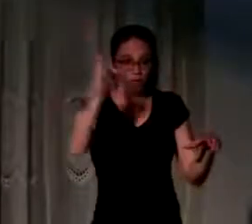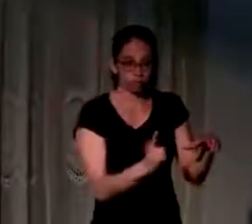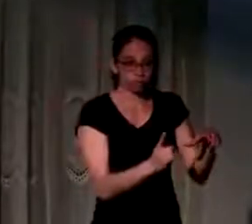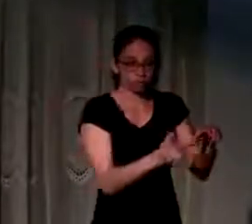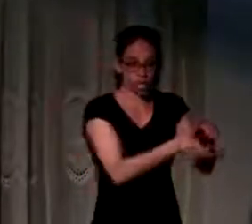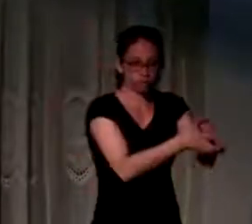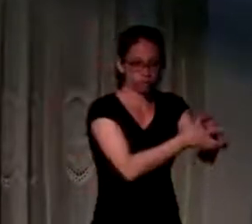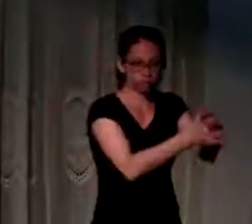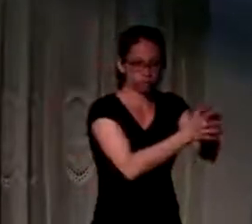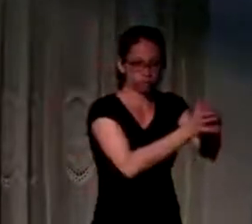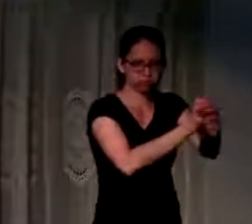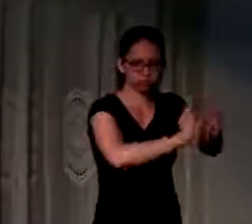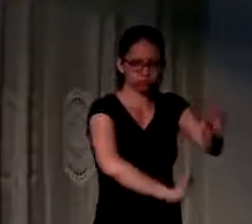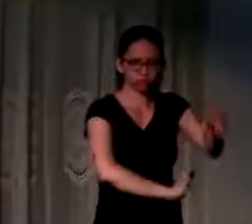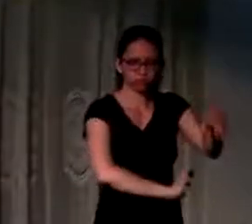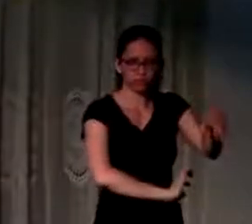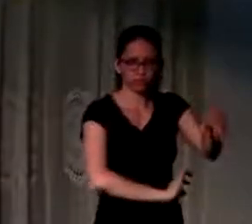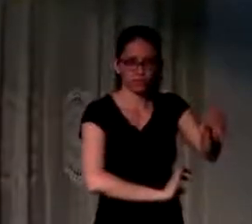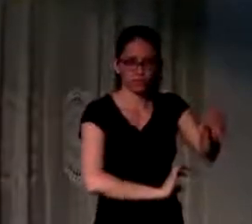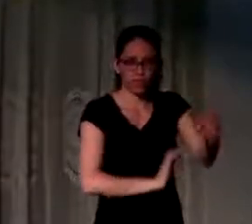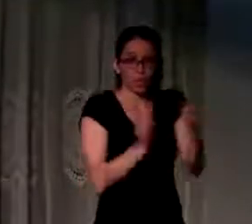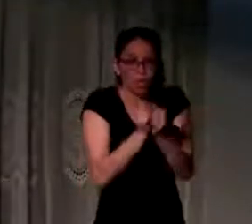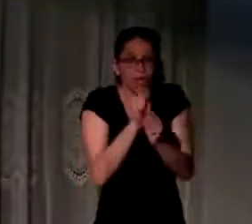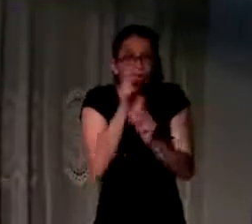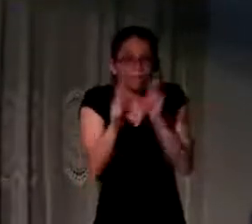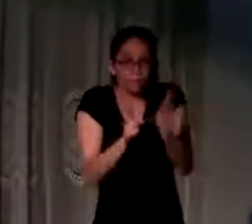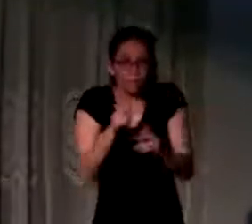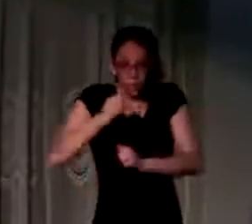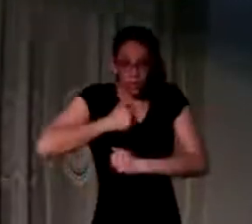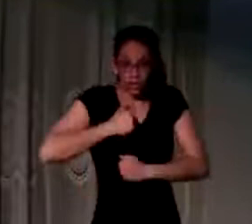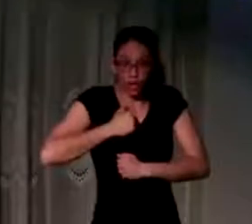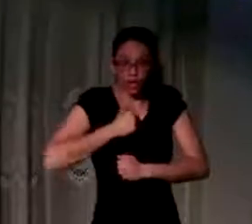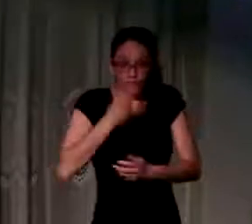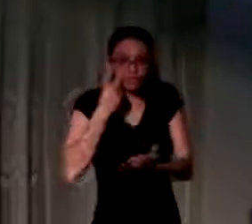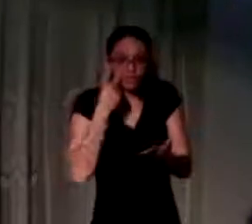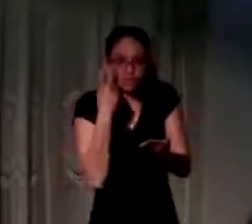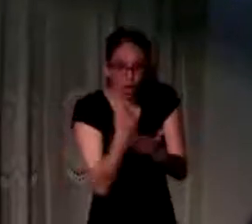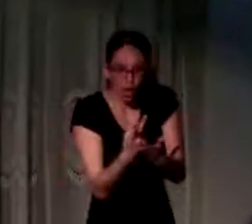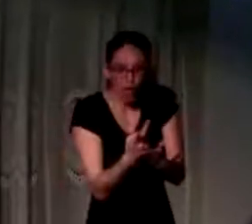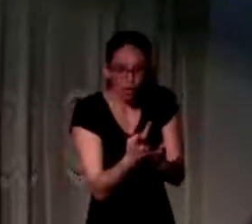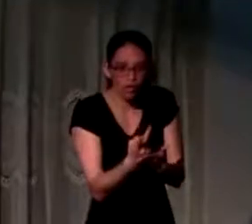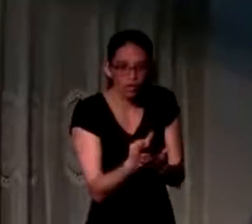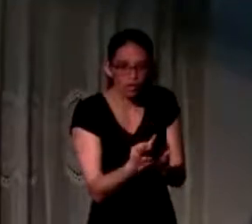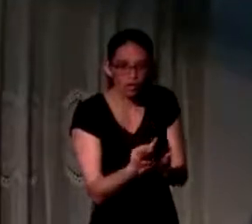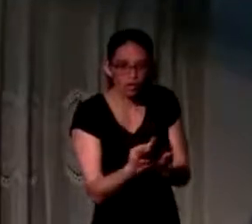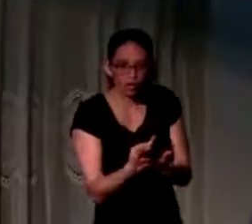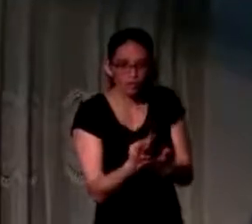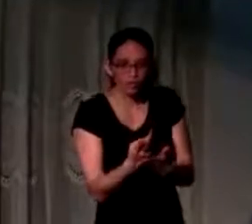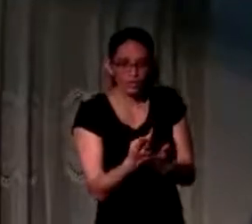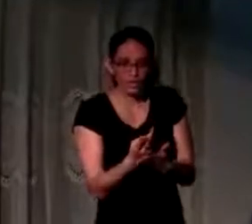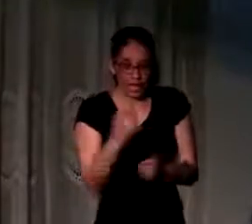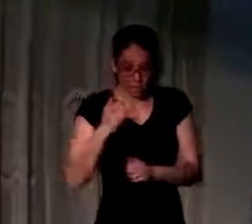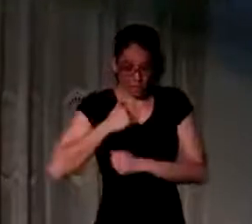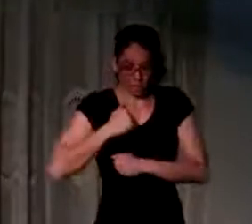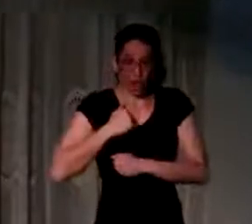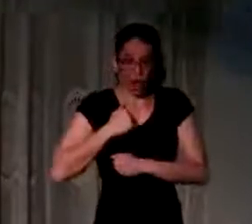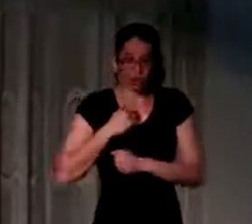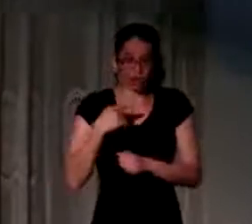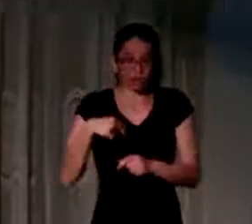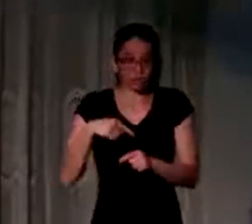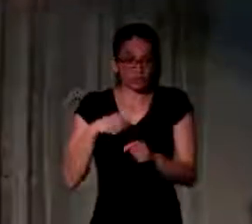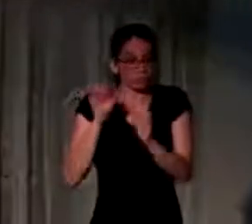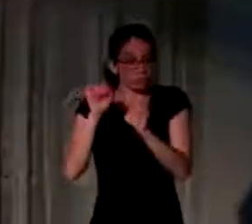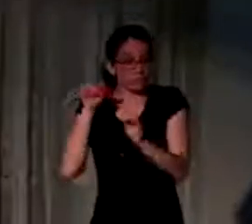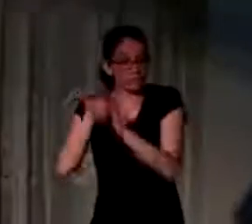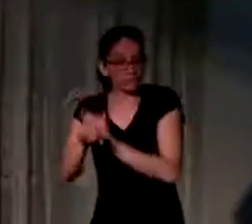door in the very presence of the guards whose lives are at stake if the body is